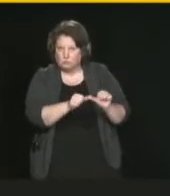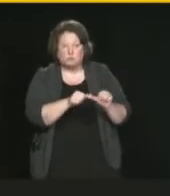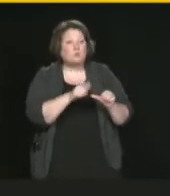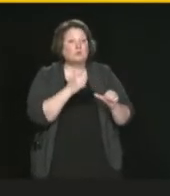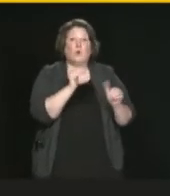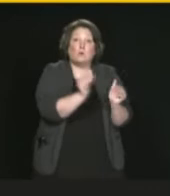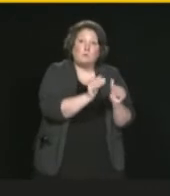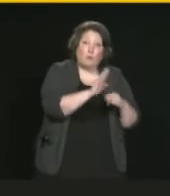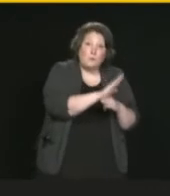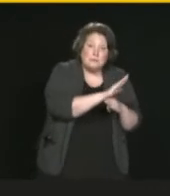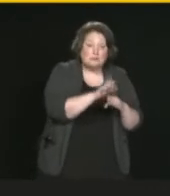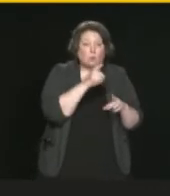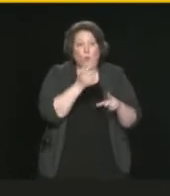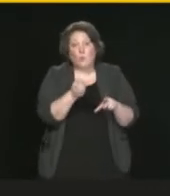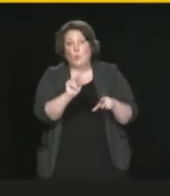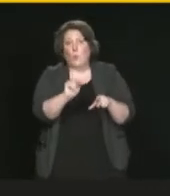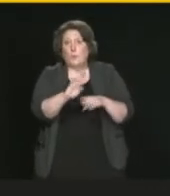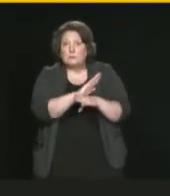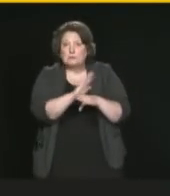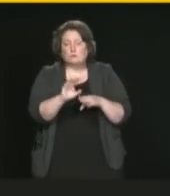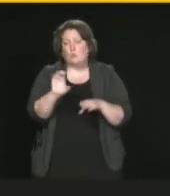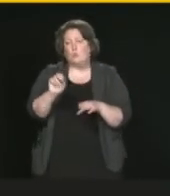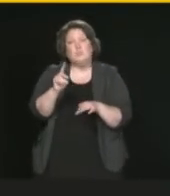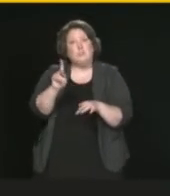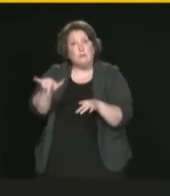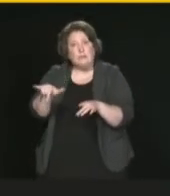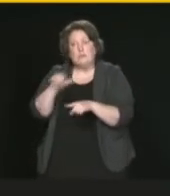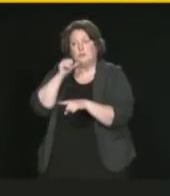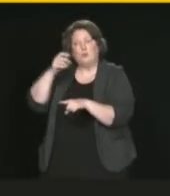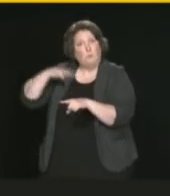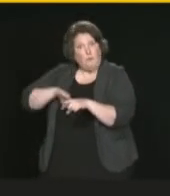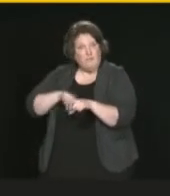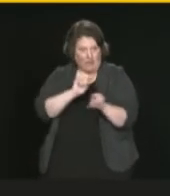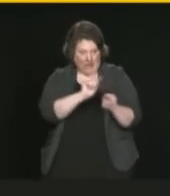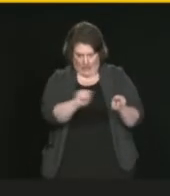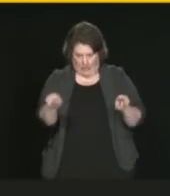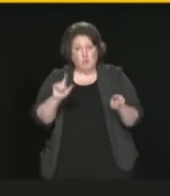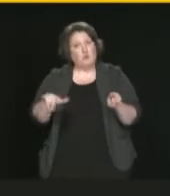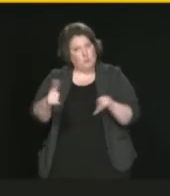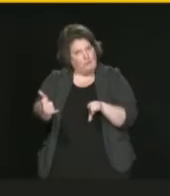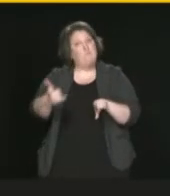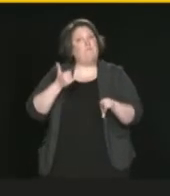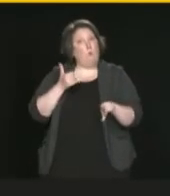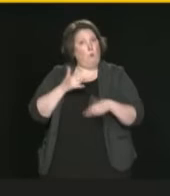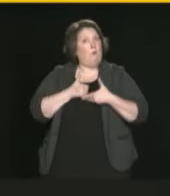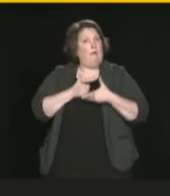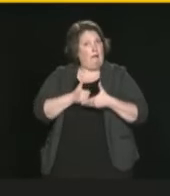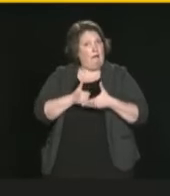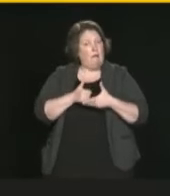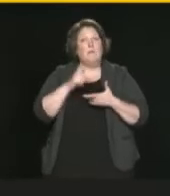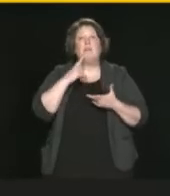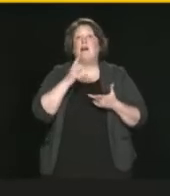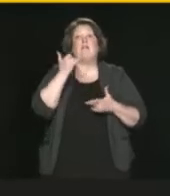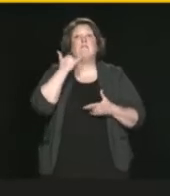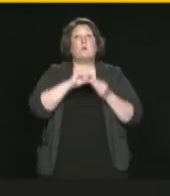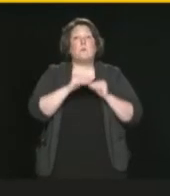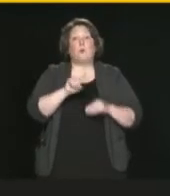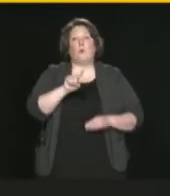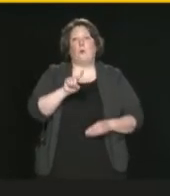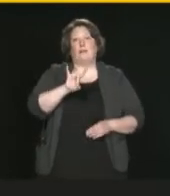Businesses and entrepreneurs, including non-profits, will now be able to call